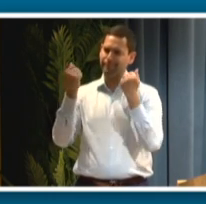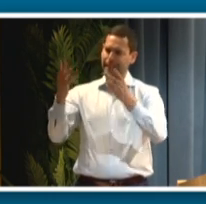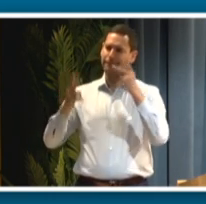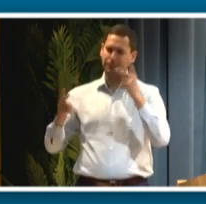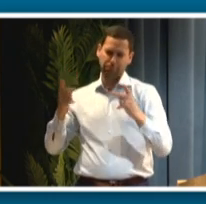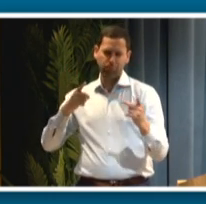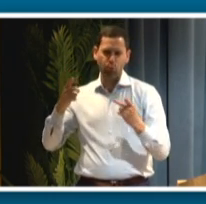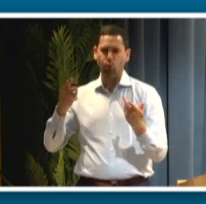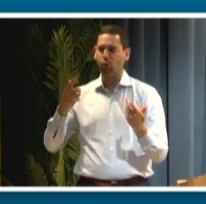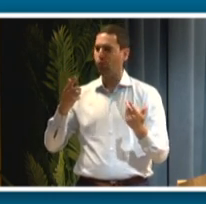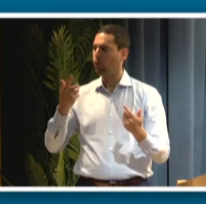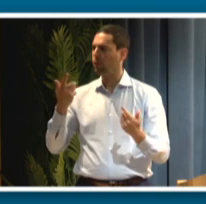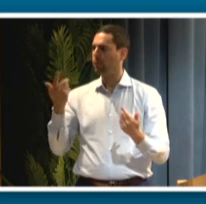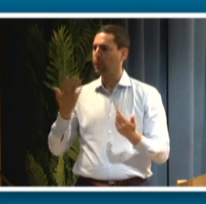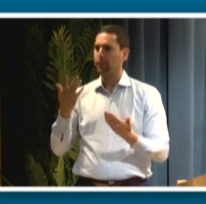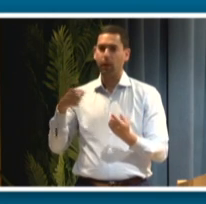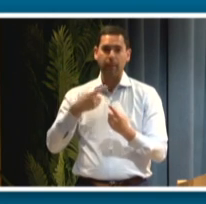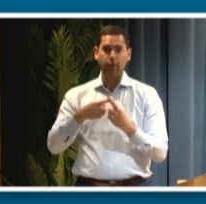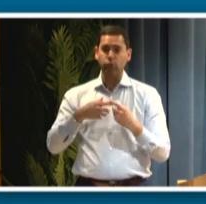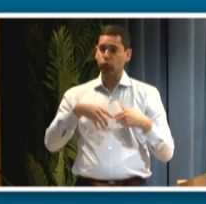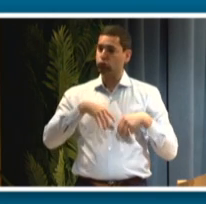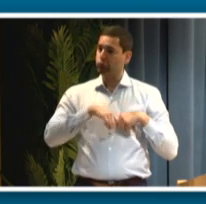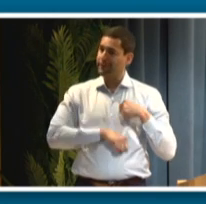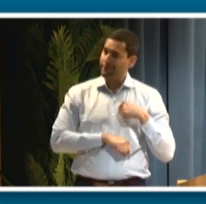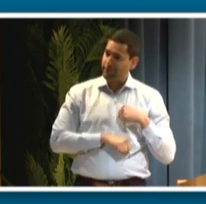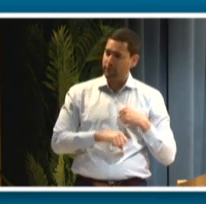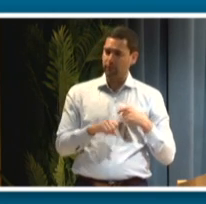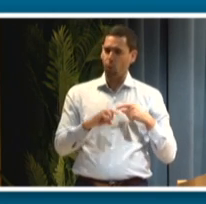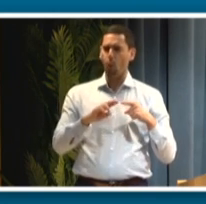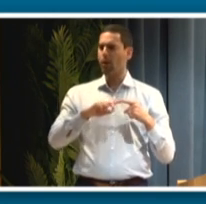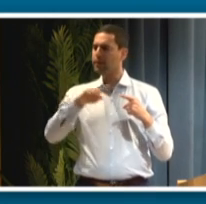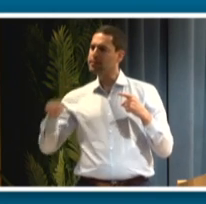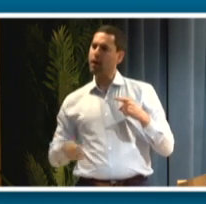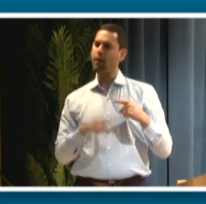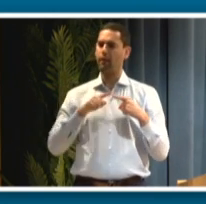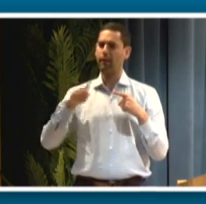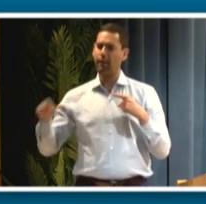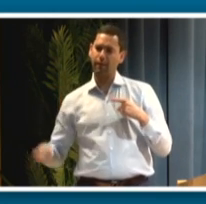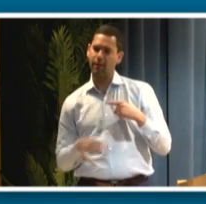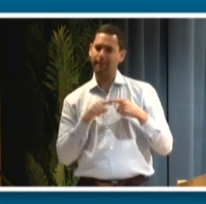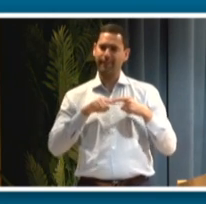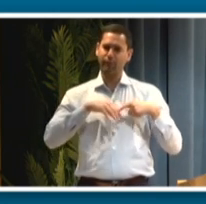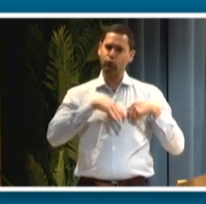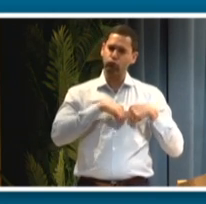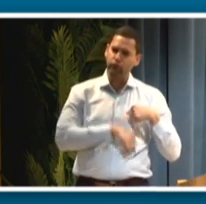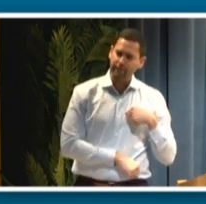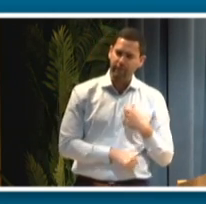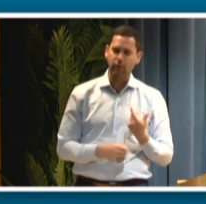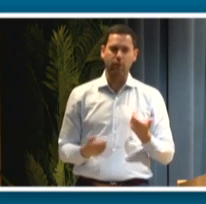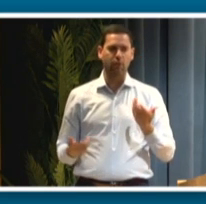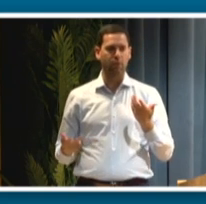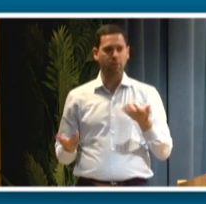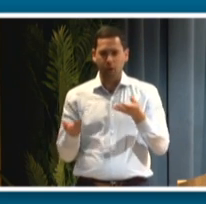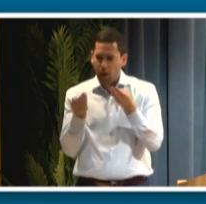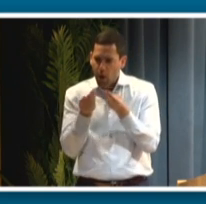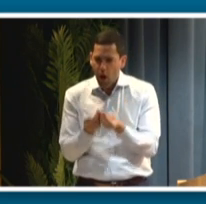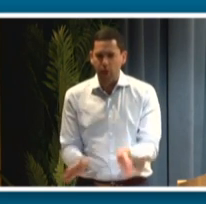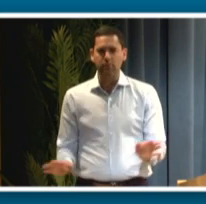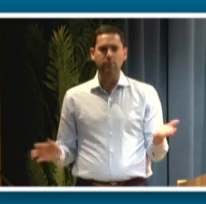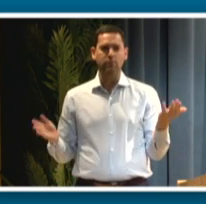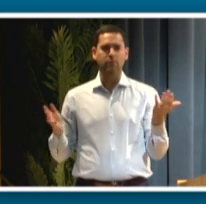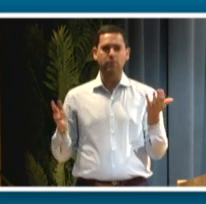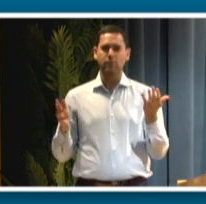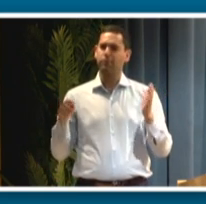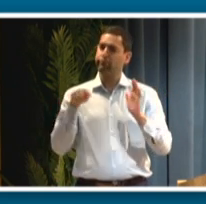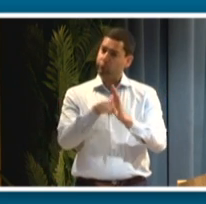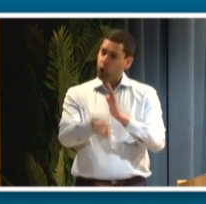grief or the cycles of grief, if it's talking about loss, murder, mm-hmm. I think that